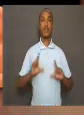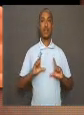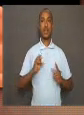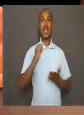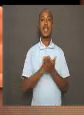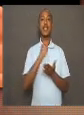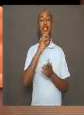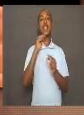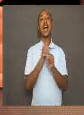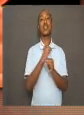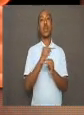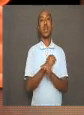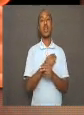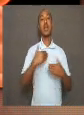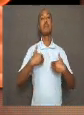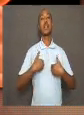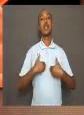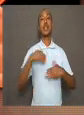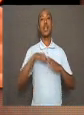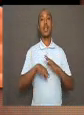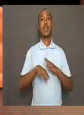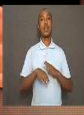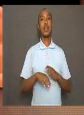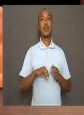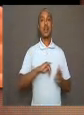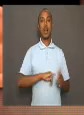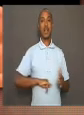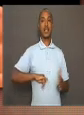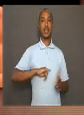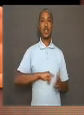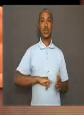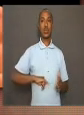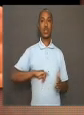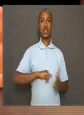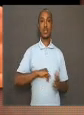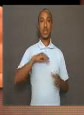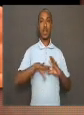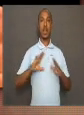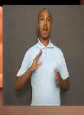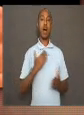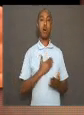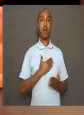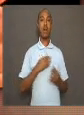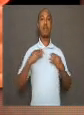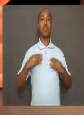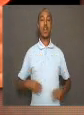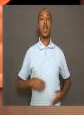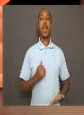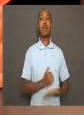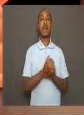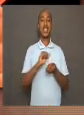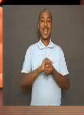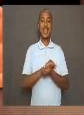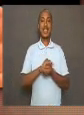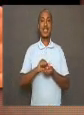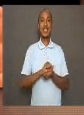It is naturally present in the gastric juices in our bodies that help us to